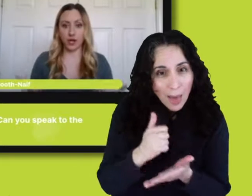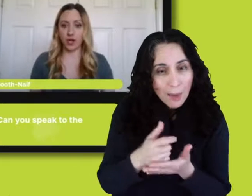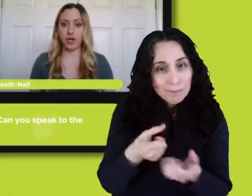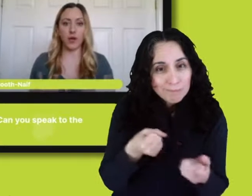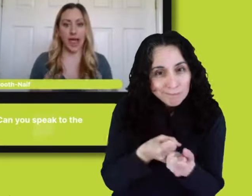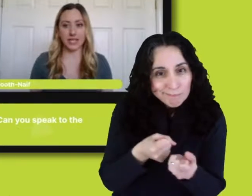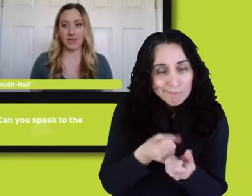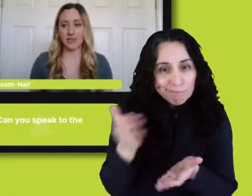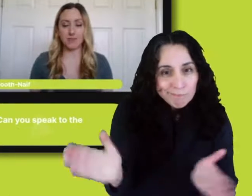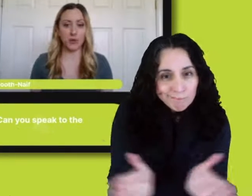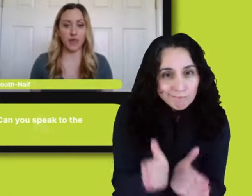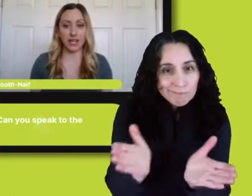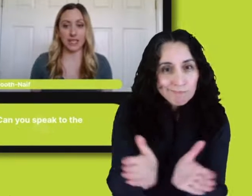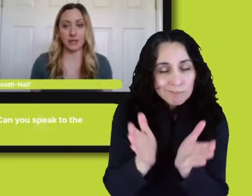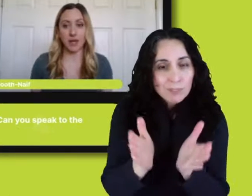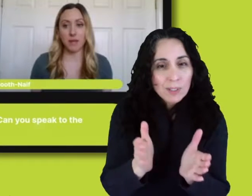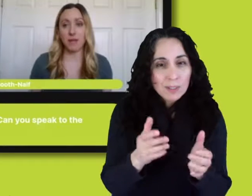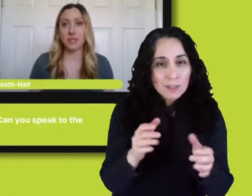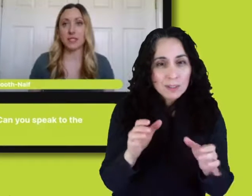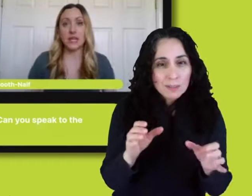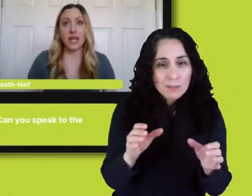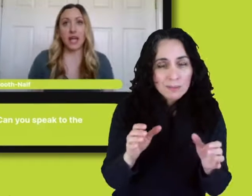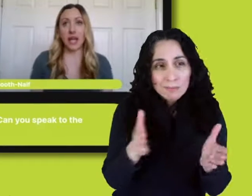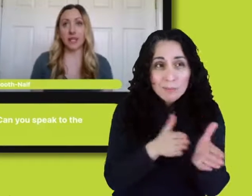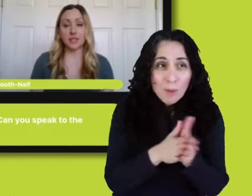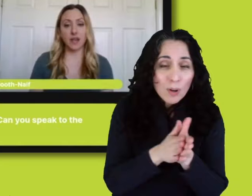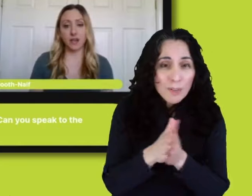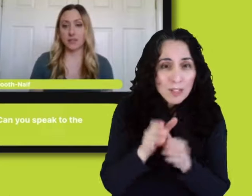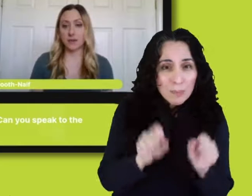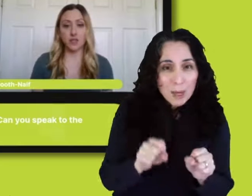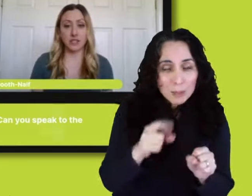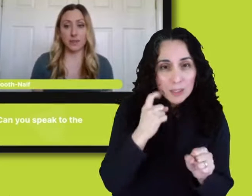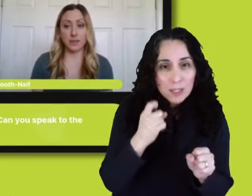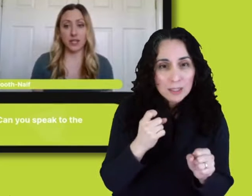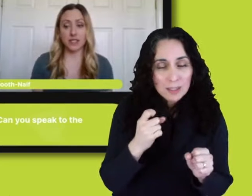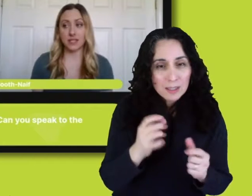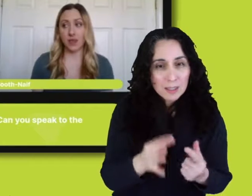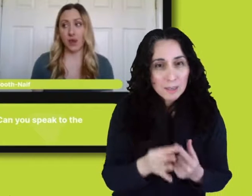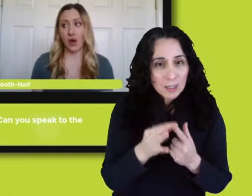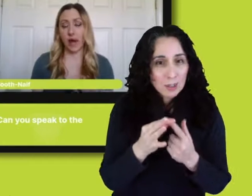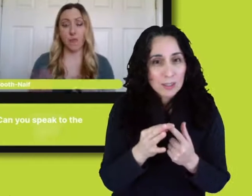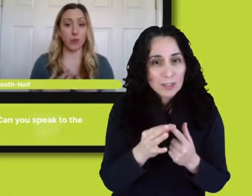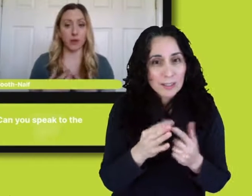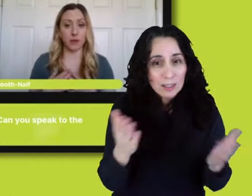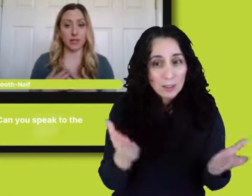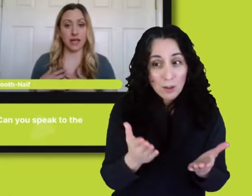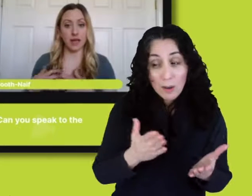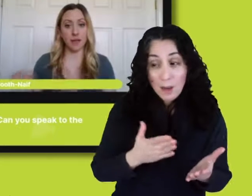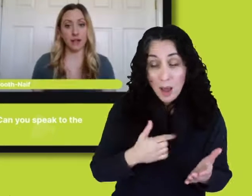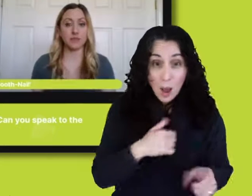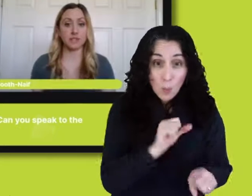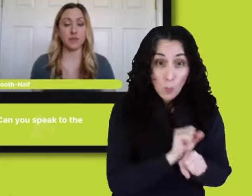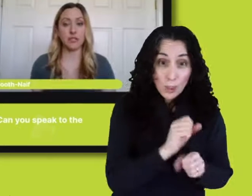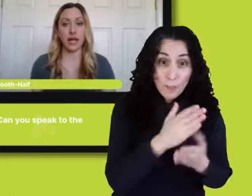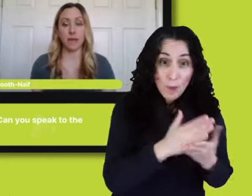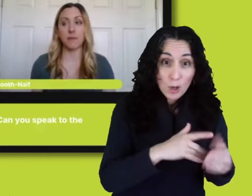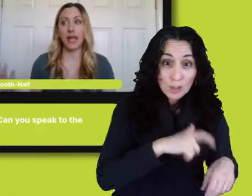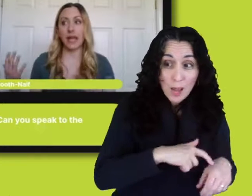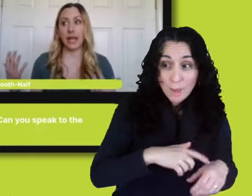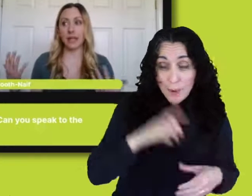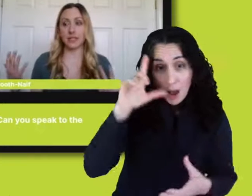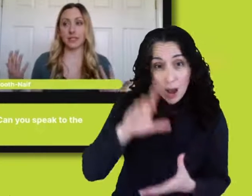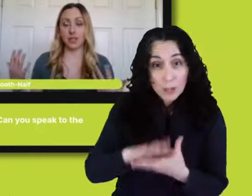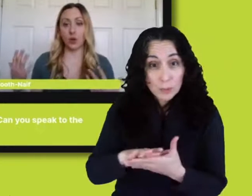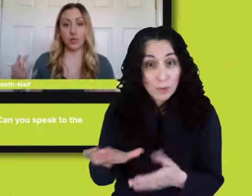keep her, active and as motivated as we can, because as special needs parents, I'm only working part-time, my husband's